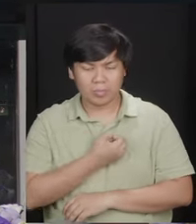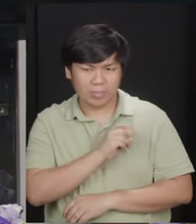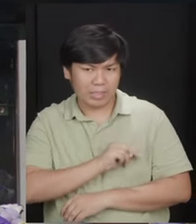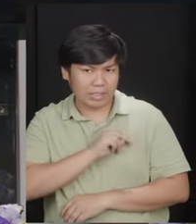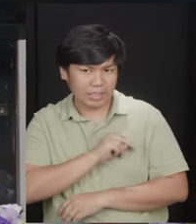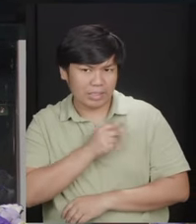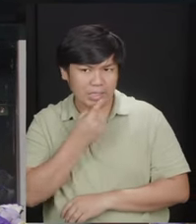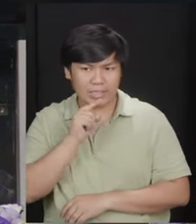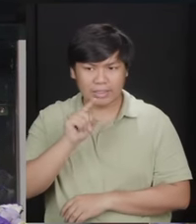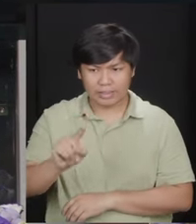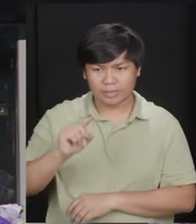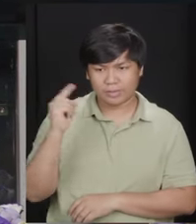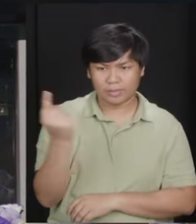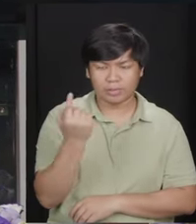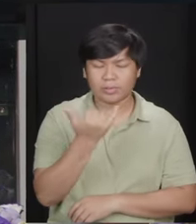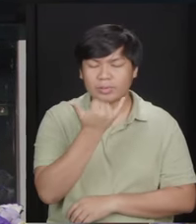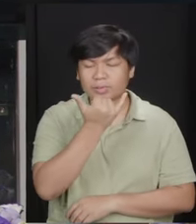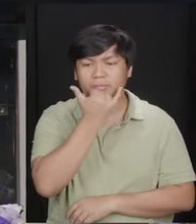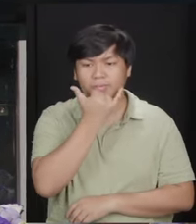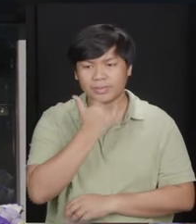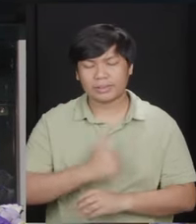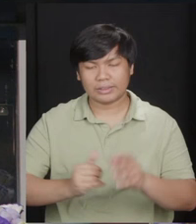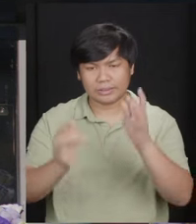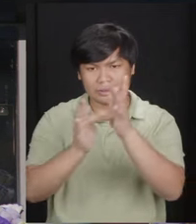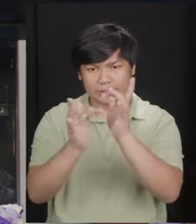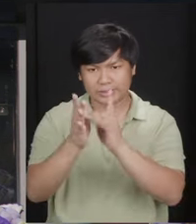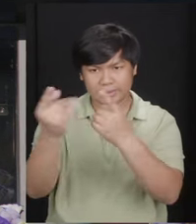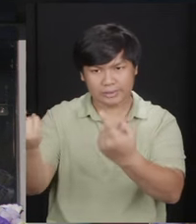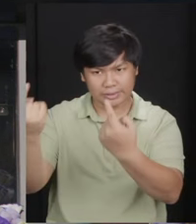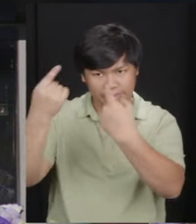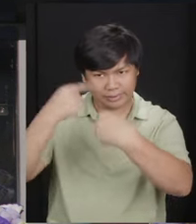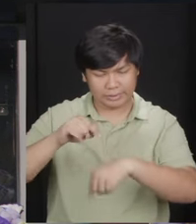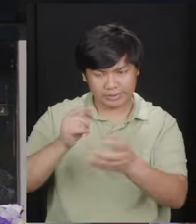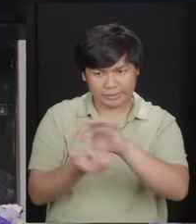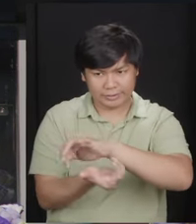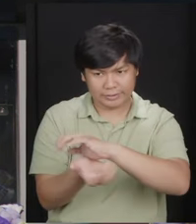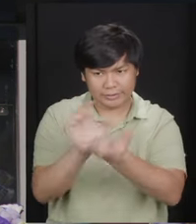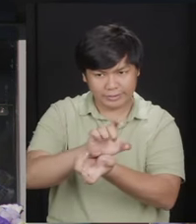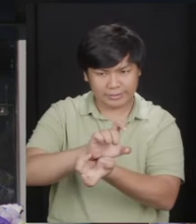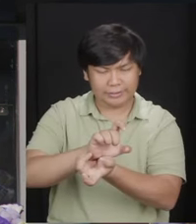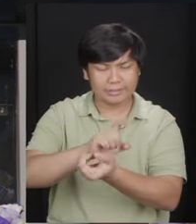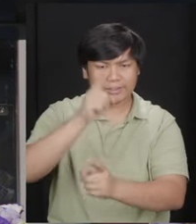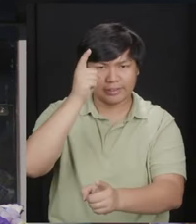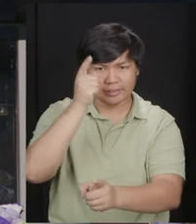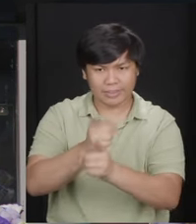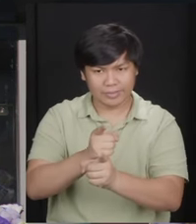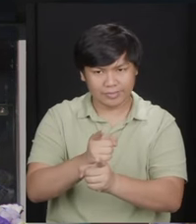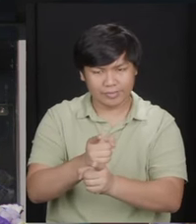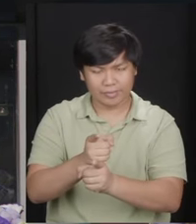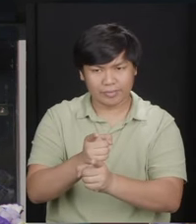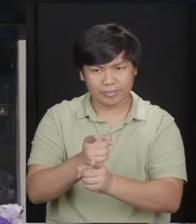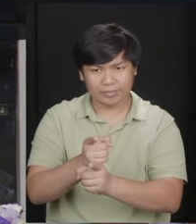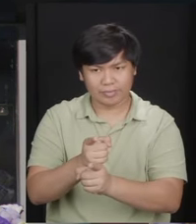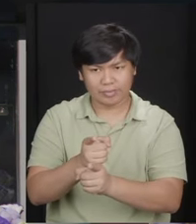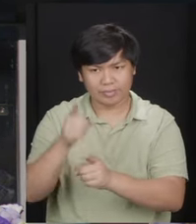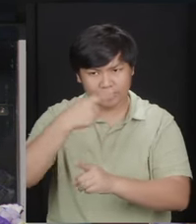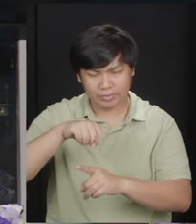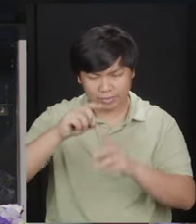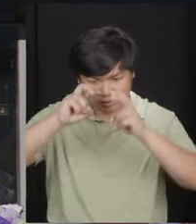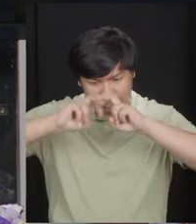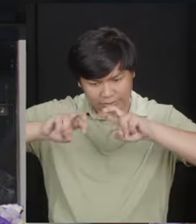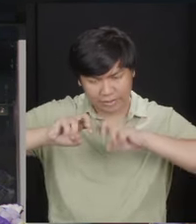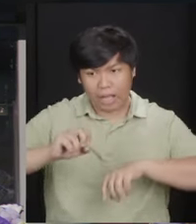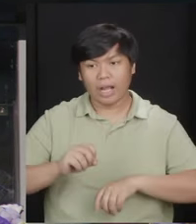responses are always wrong. So when Jesus comes and turns us right side up, we discover